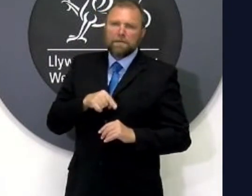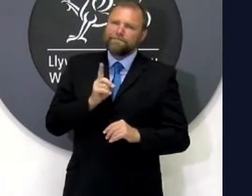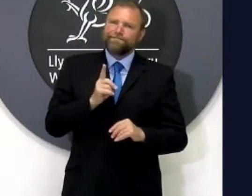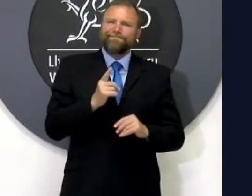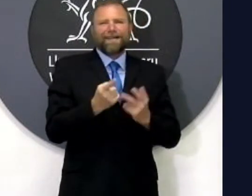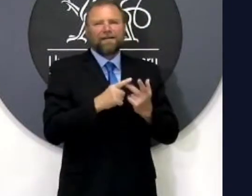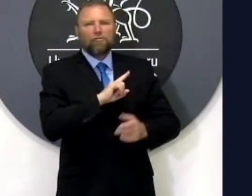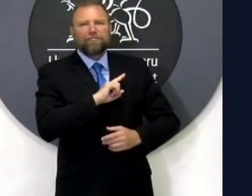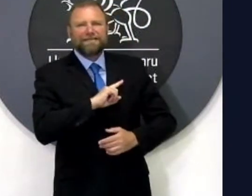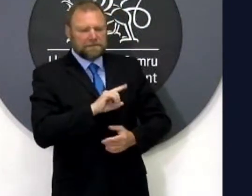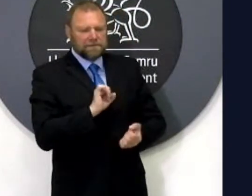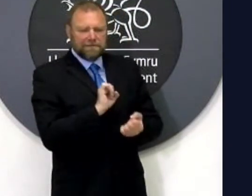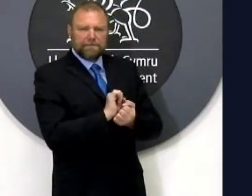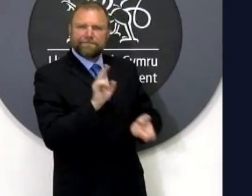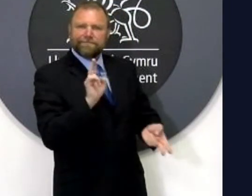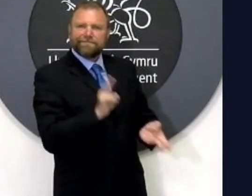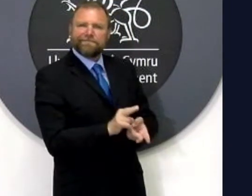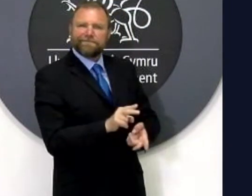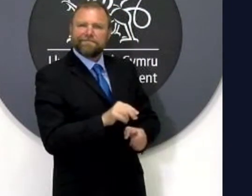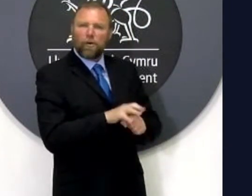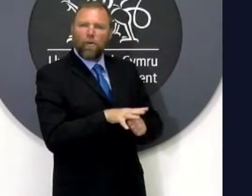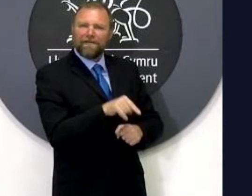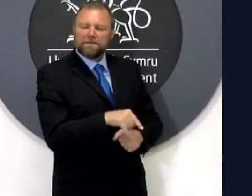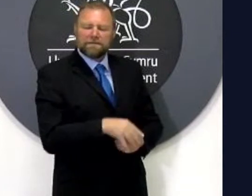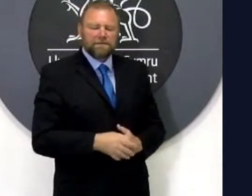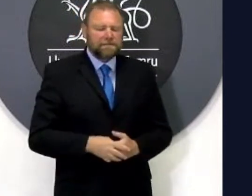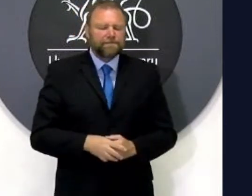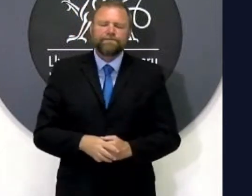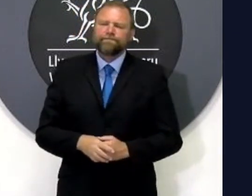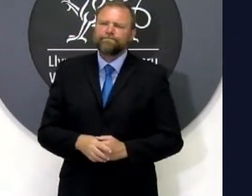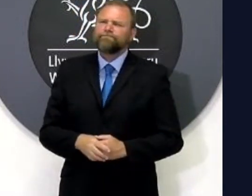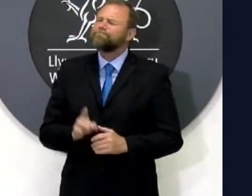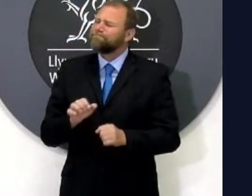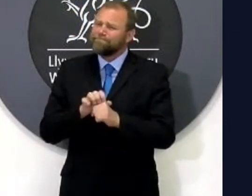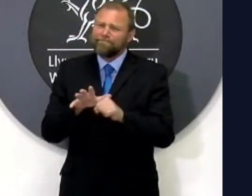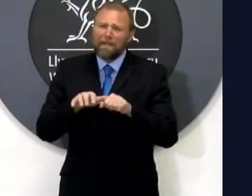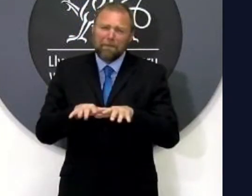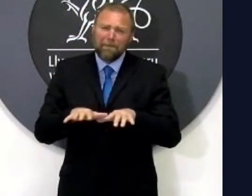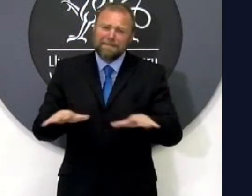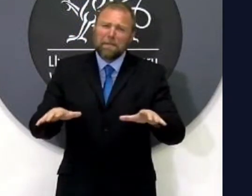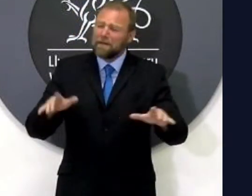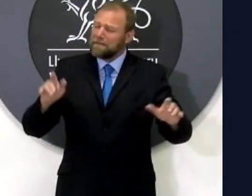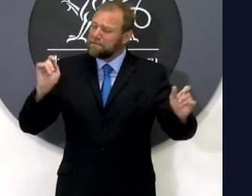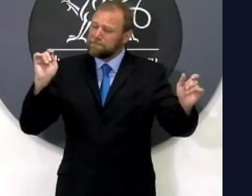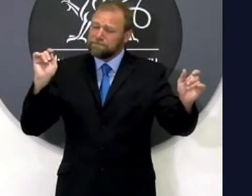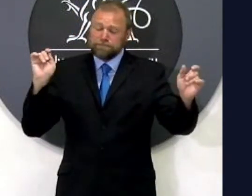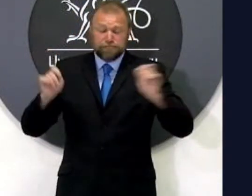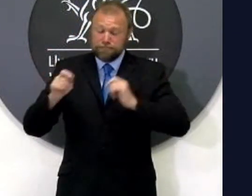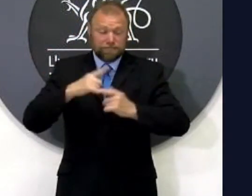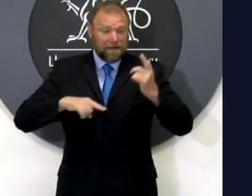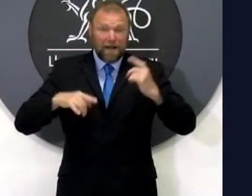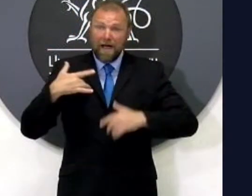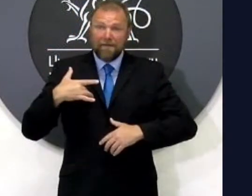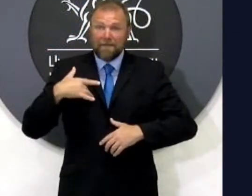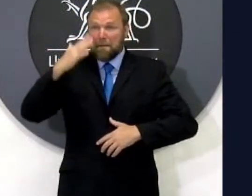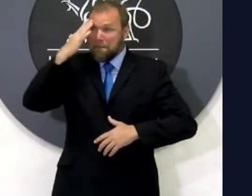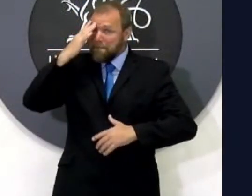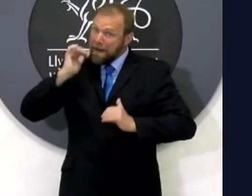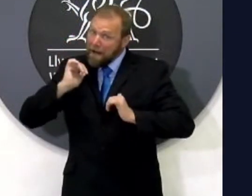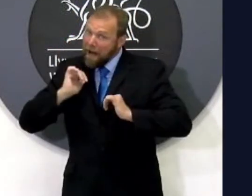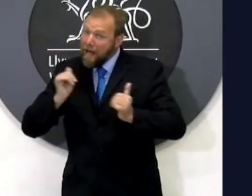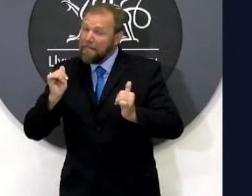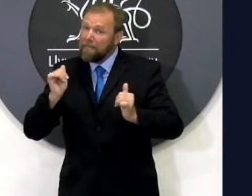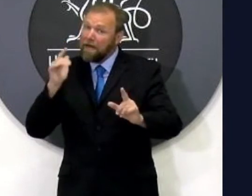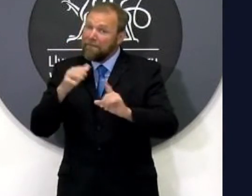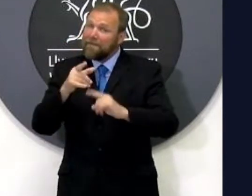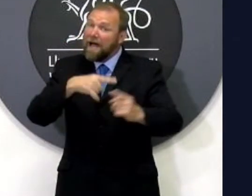The pandemic has turned our lives upside down and has had a huge impact on our mental health.